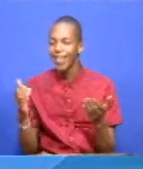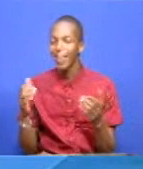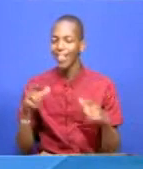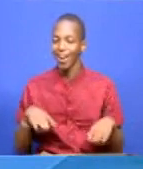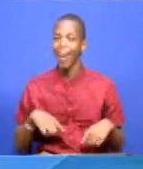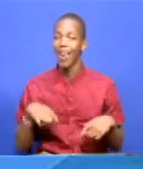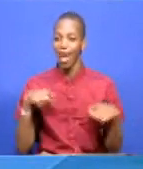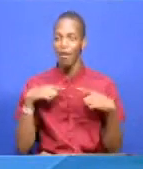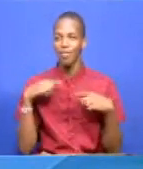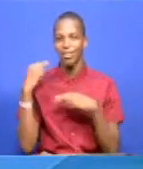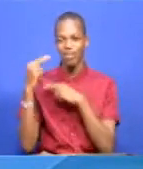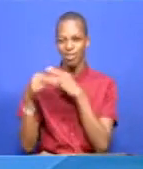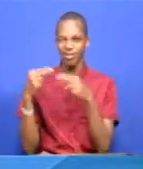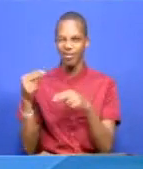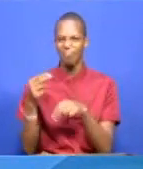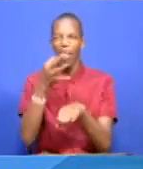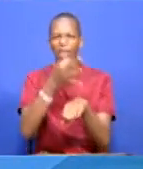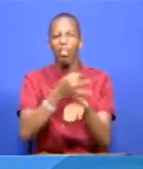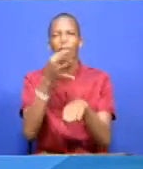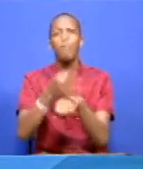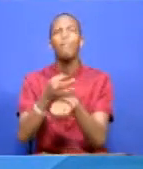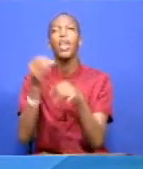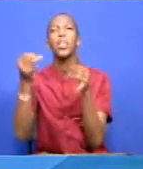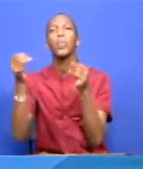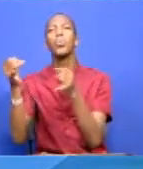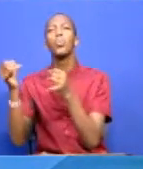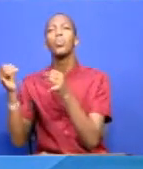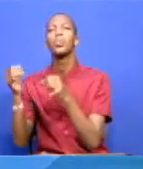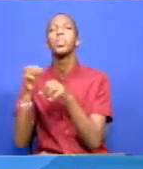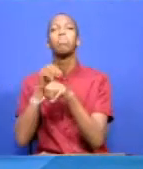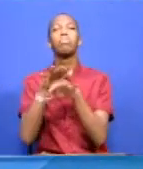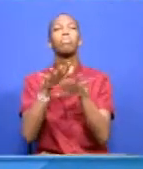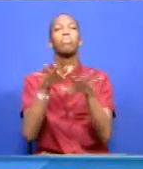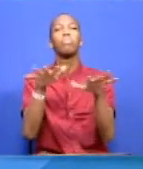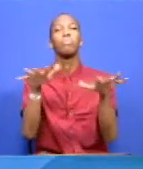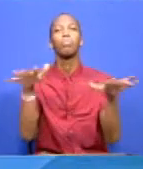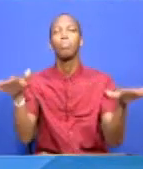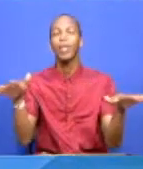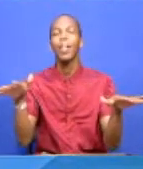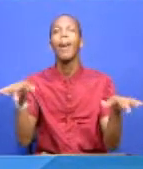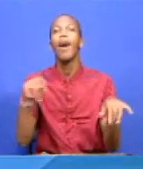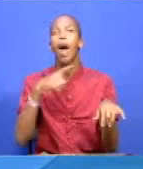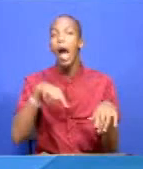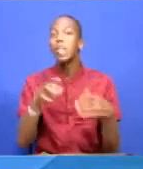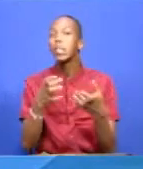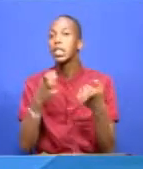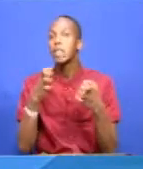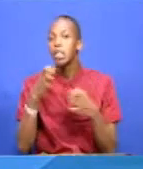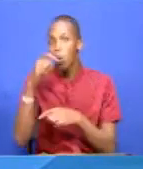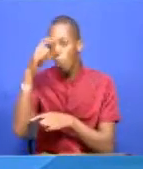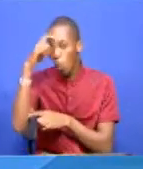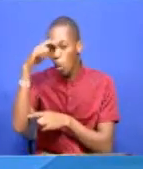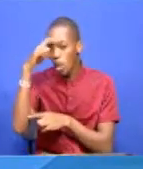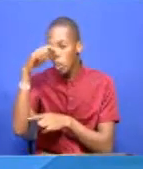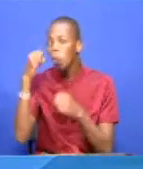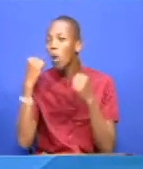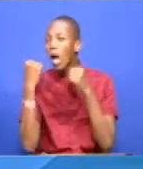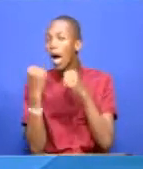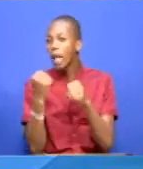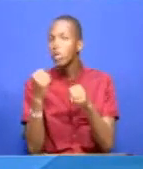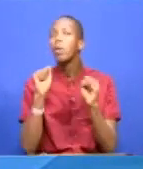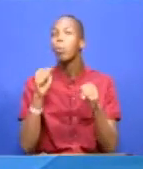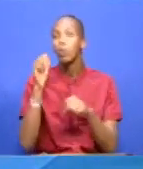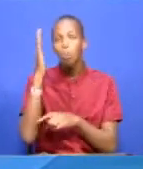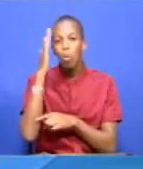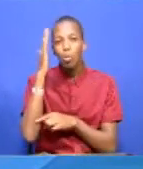news becoming ever more sophisticated, all of us need the wisdom, courage, and patience to discern and embrace